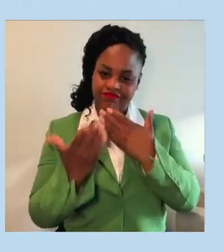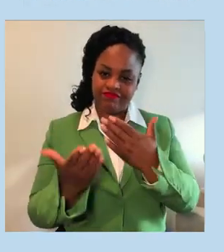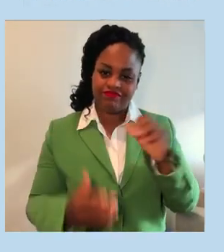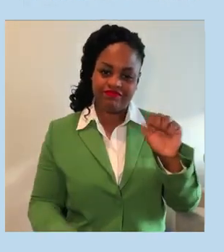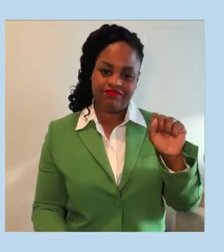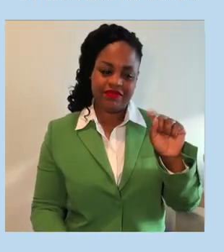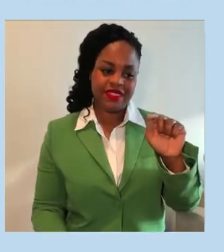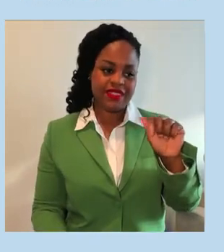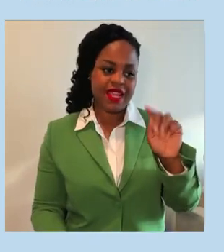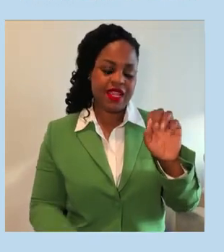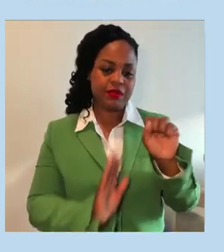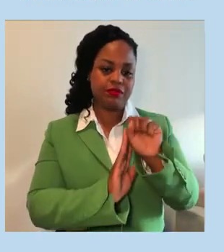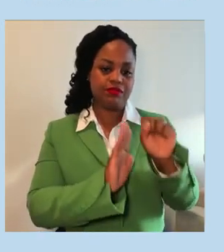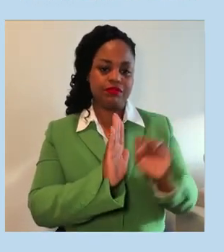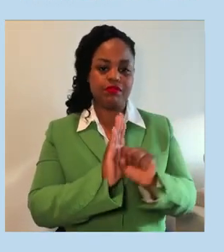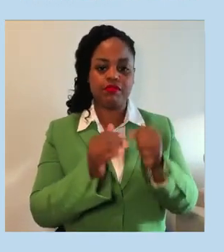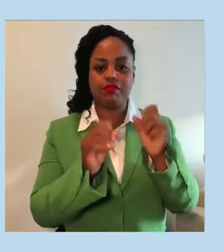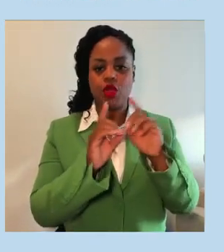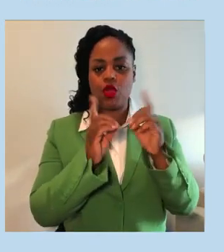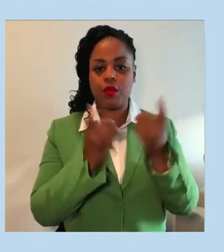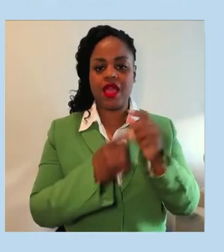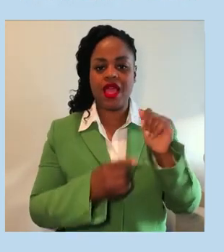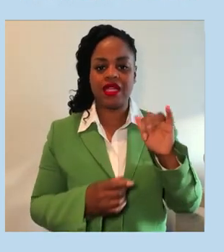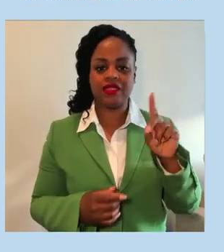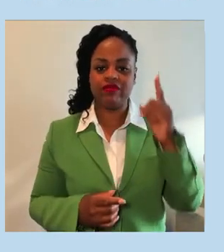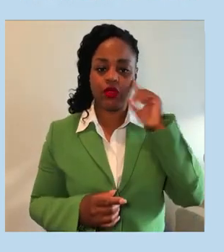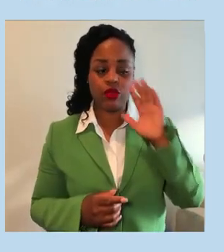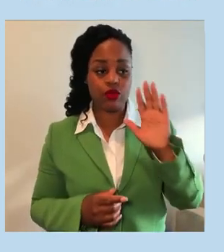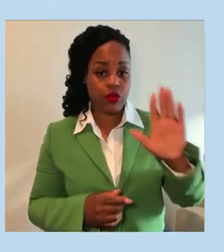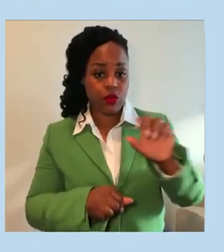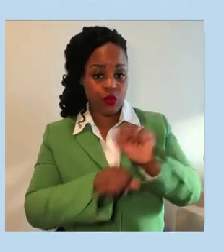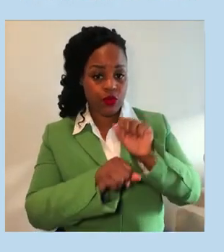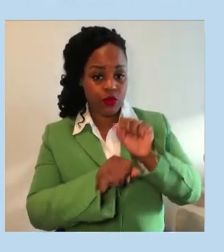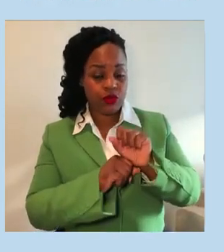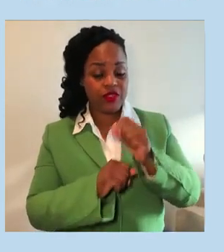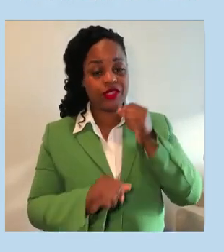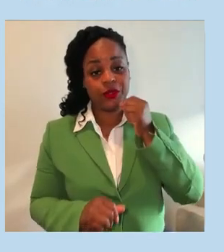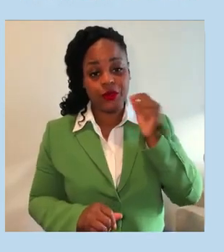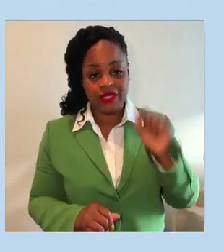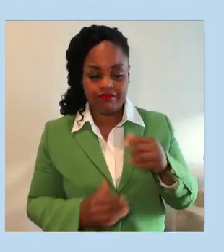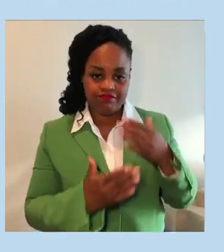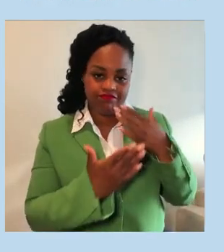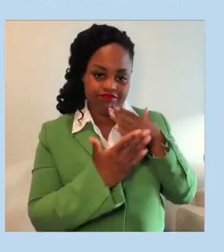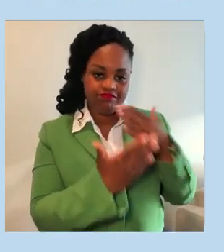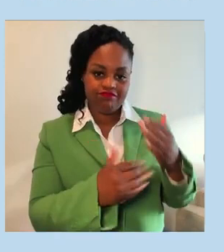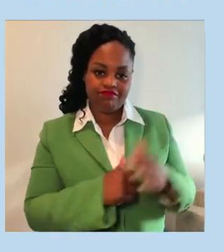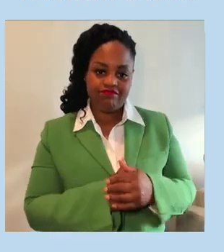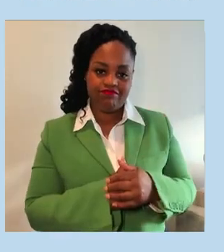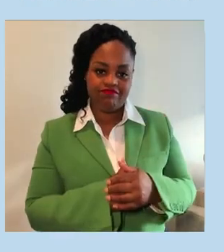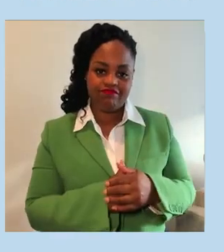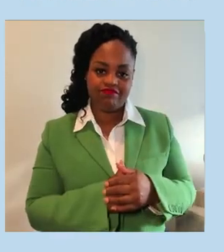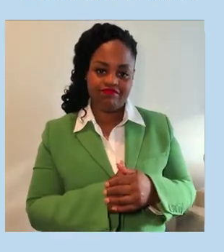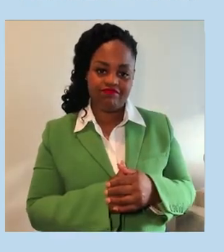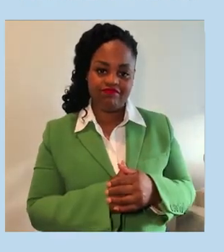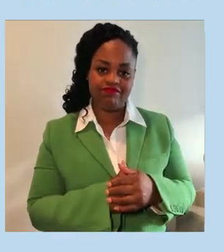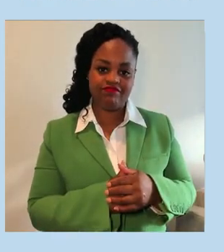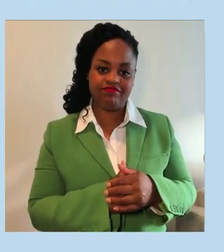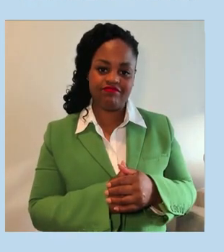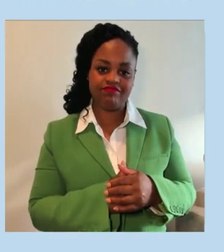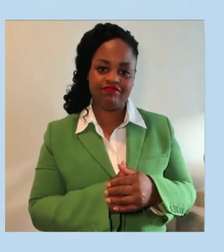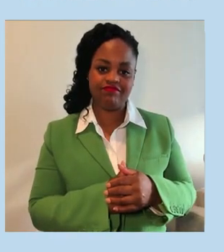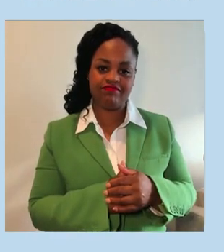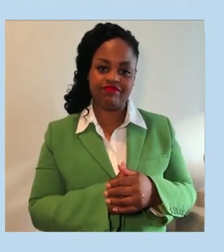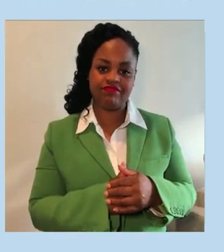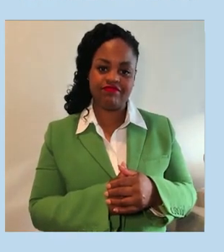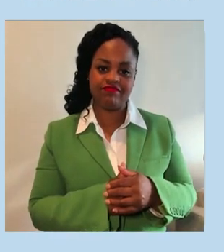in Ukraine. Administrator Power, Jen Klein, thank you both for your leadership. I can't imagine a better way to kick